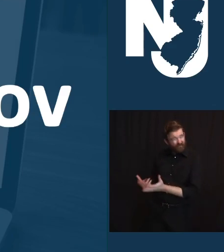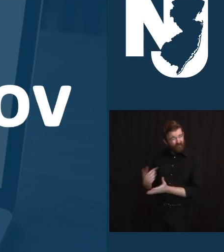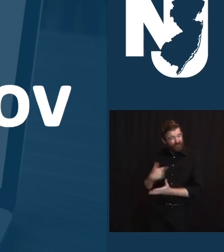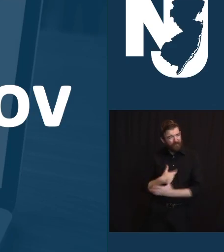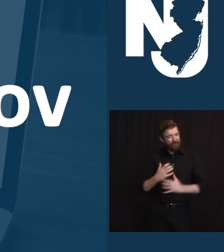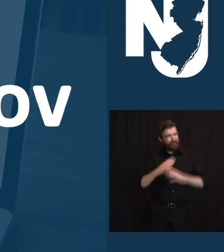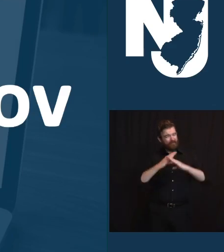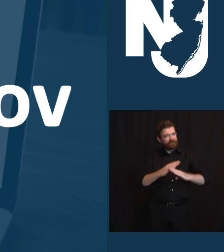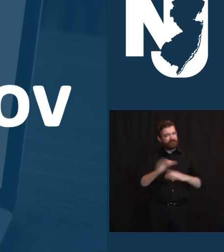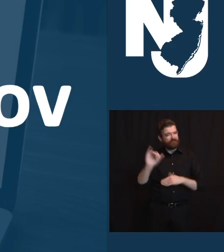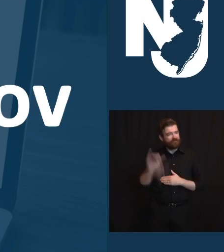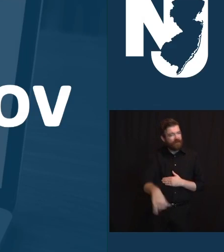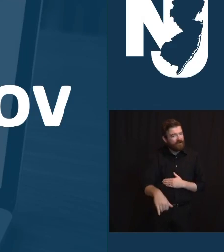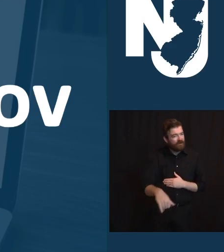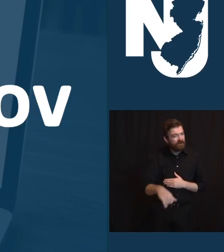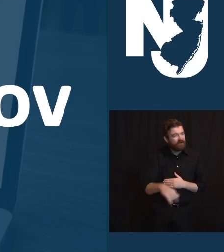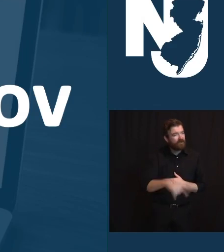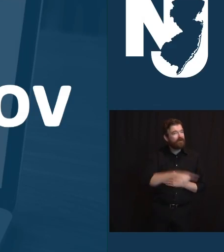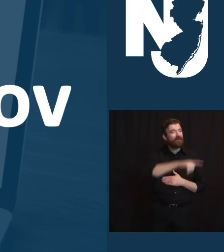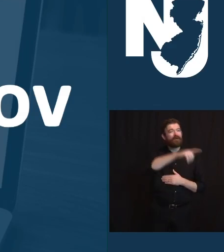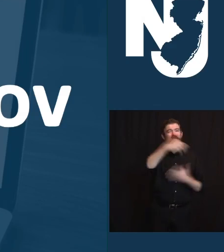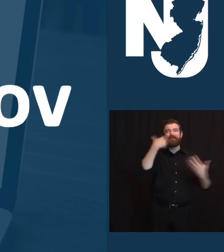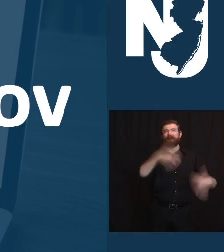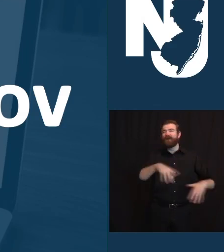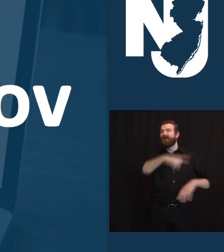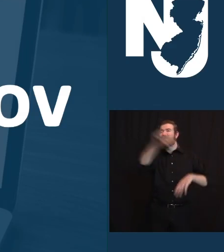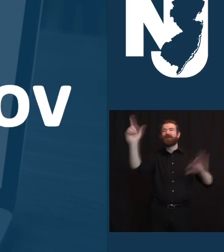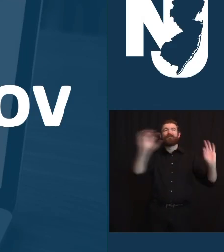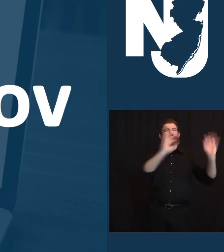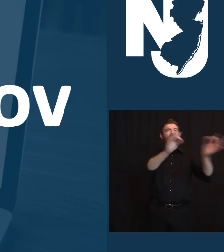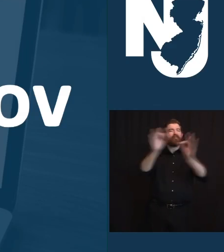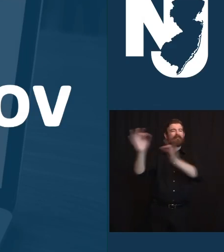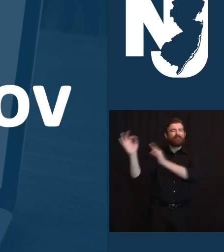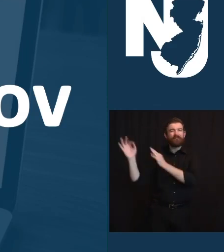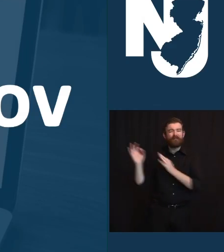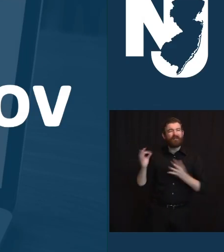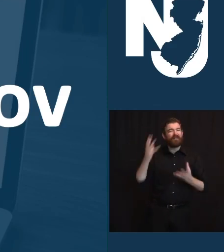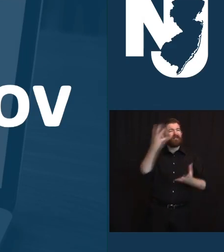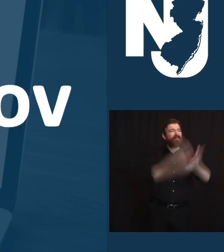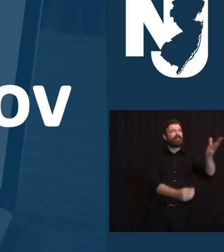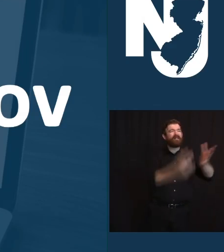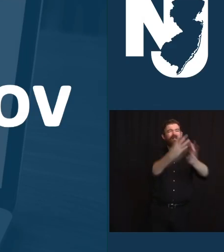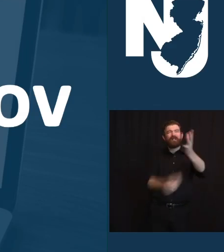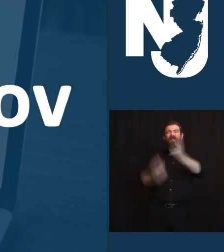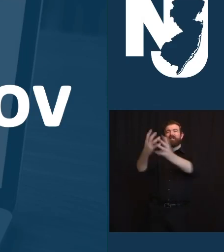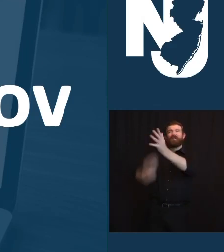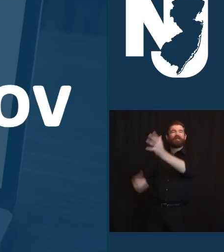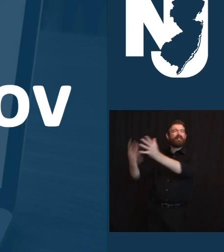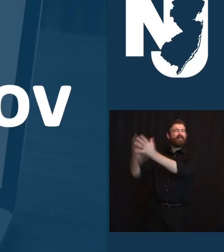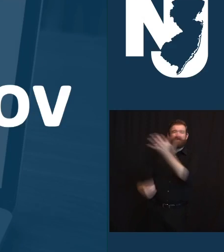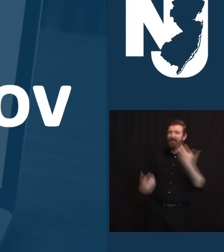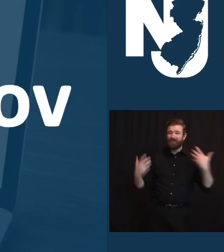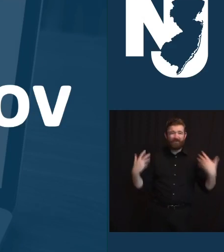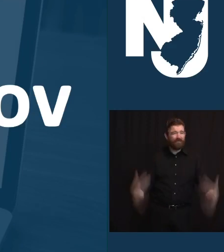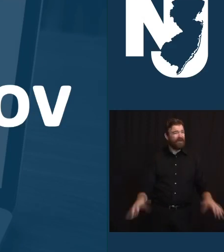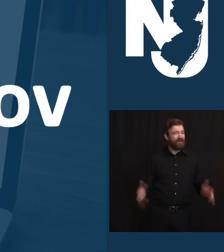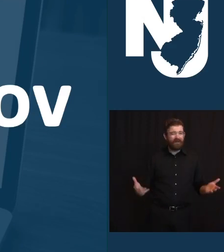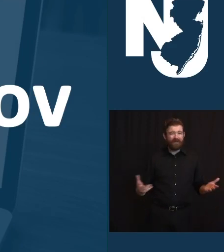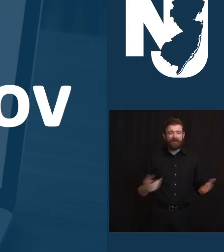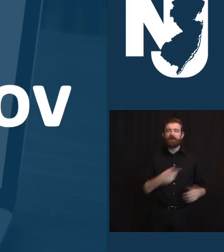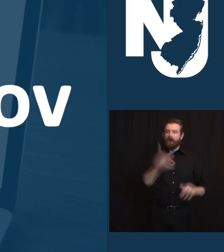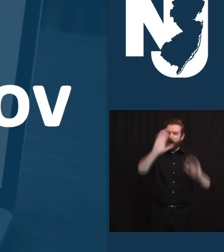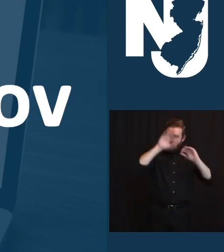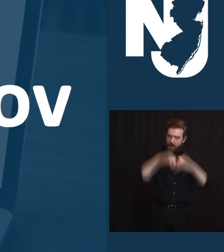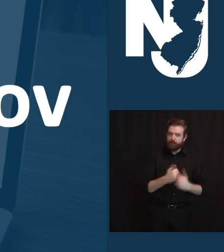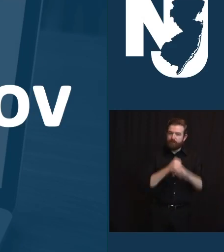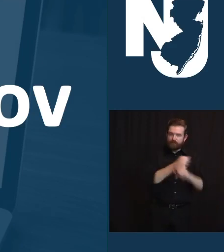to live through the grief of losing someone from COVID-19, especially now that we know what we need to do to protect our loved ones, our friends,